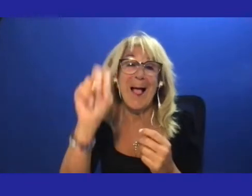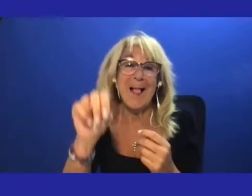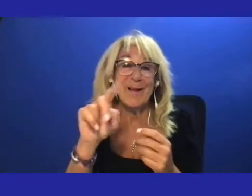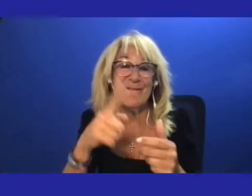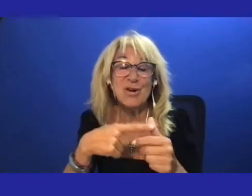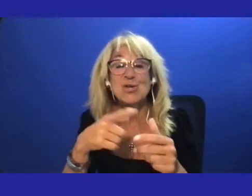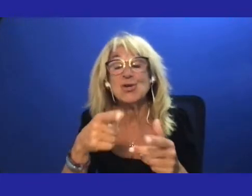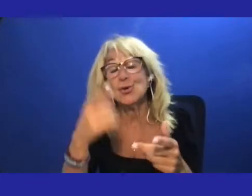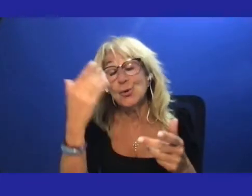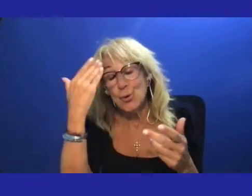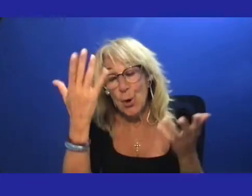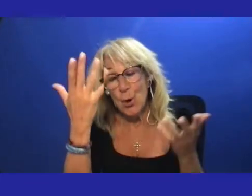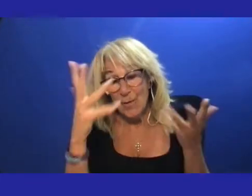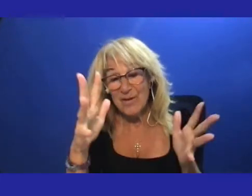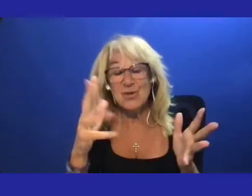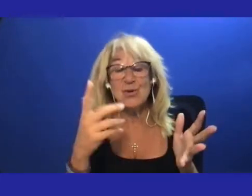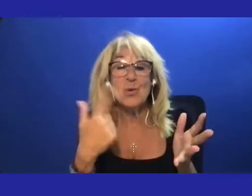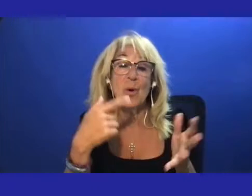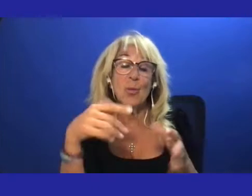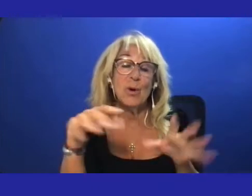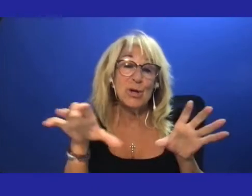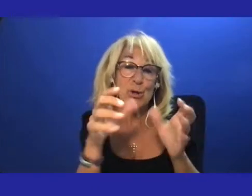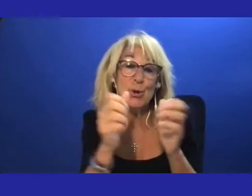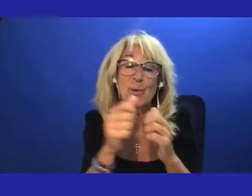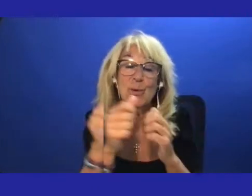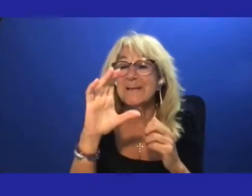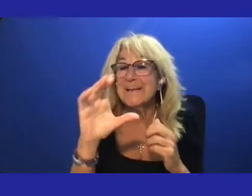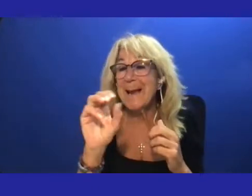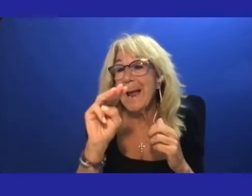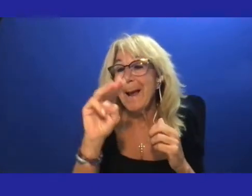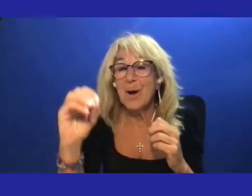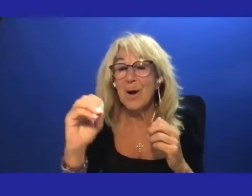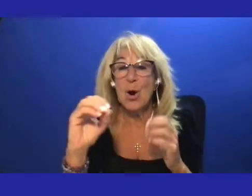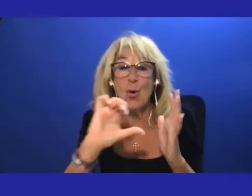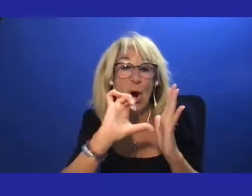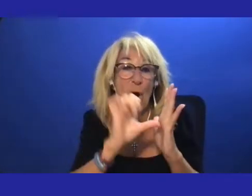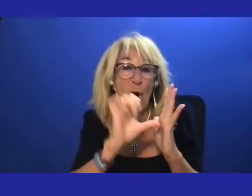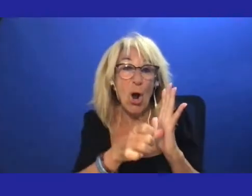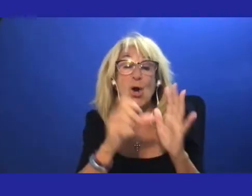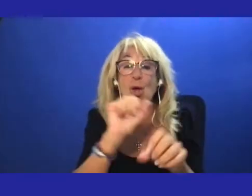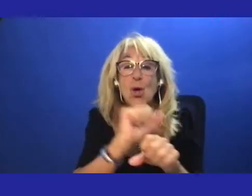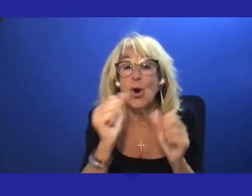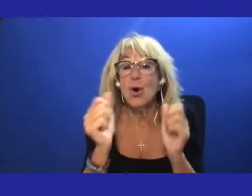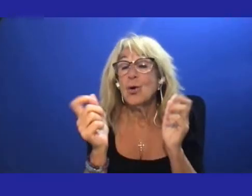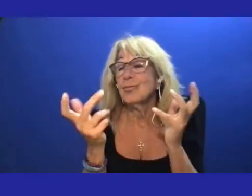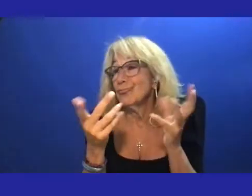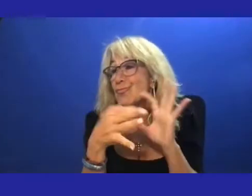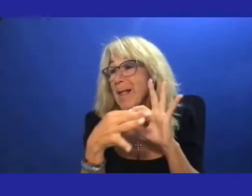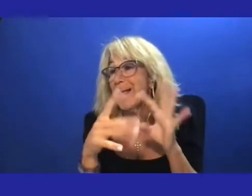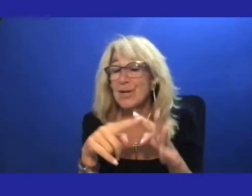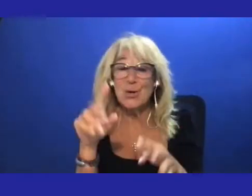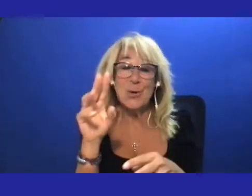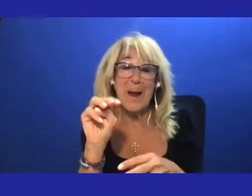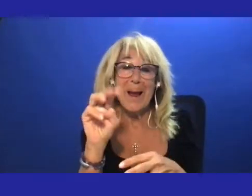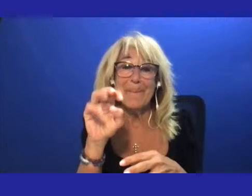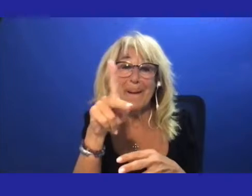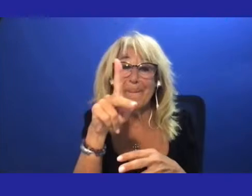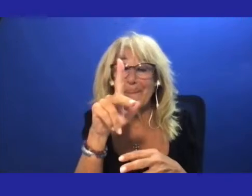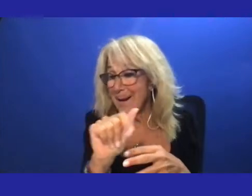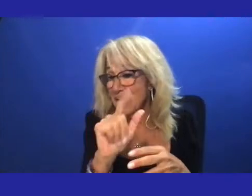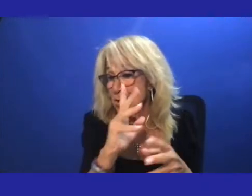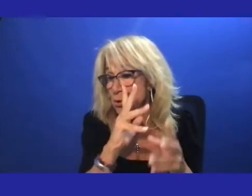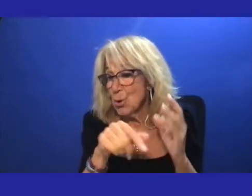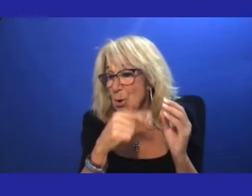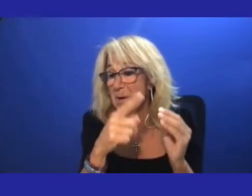know, what we do with the CMO report is to highlight work that's being done in MMPA. We talked about peri-op,